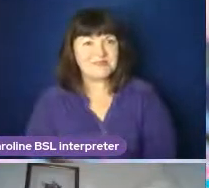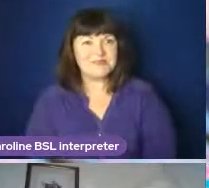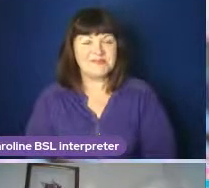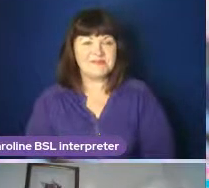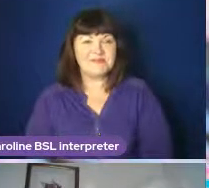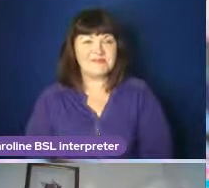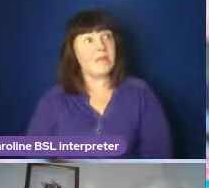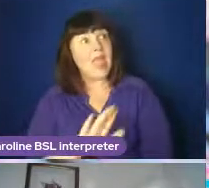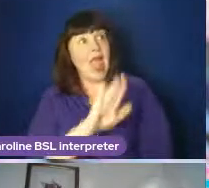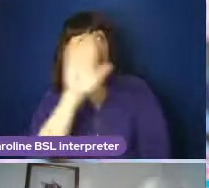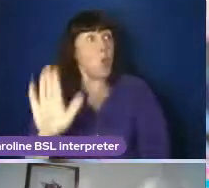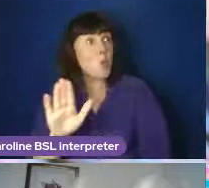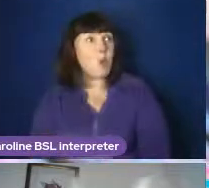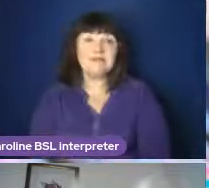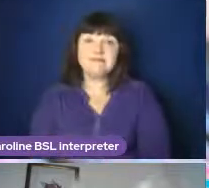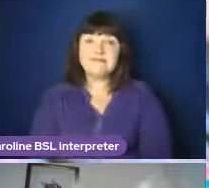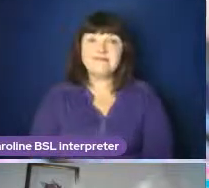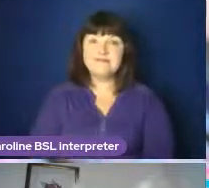Hello.